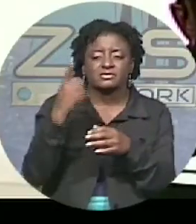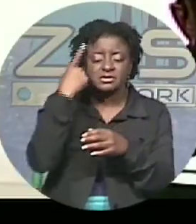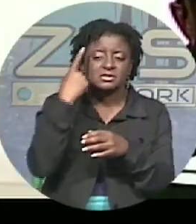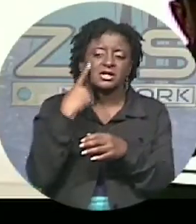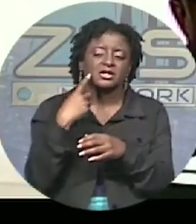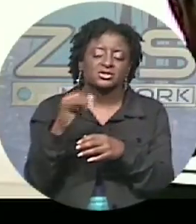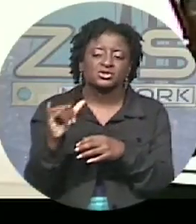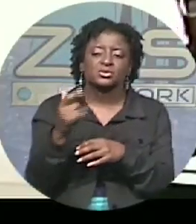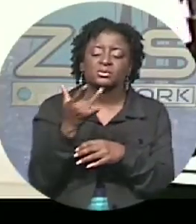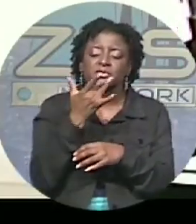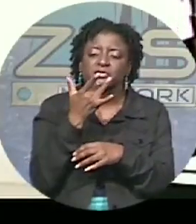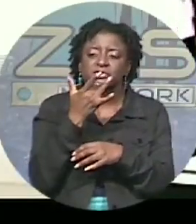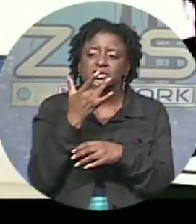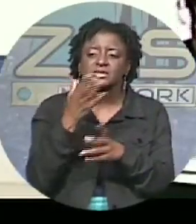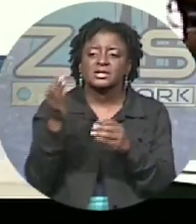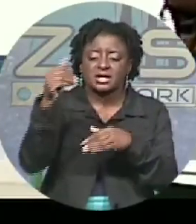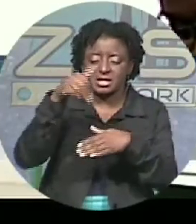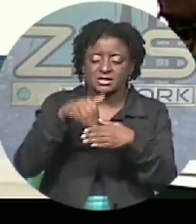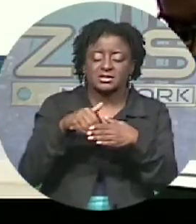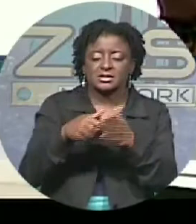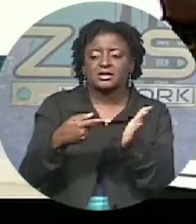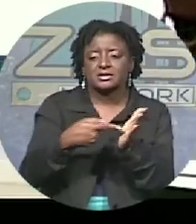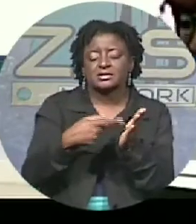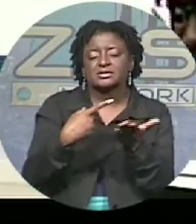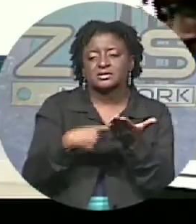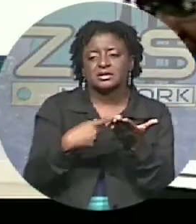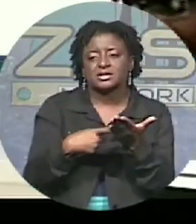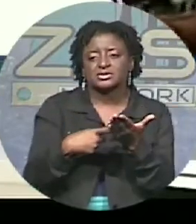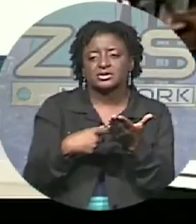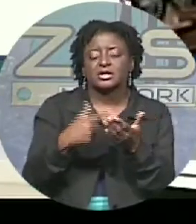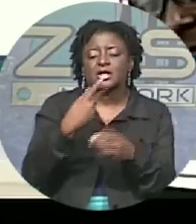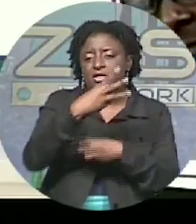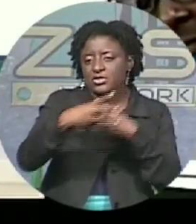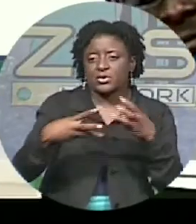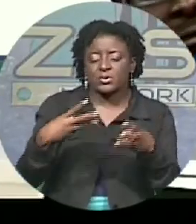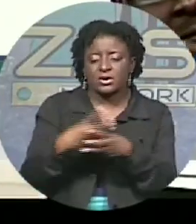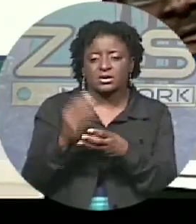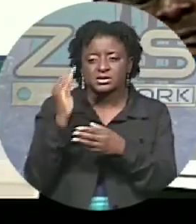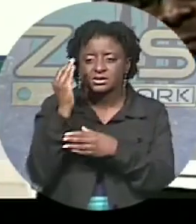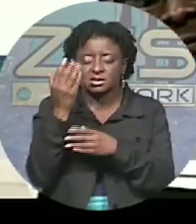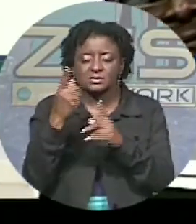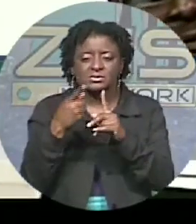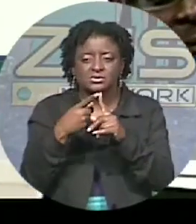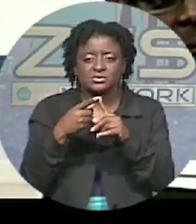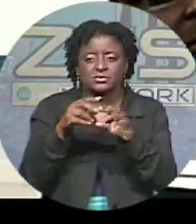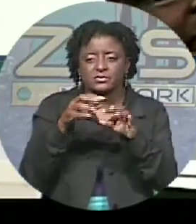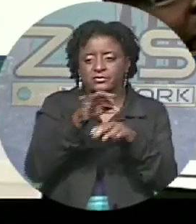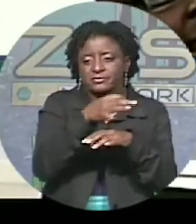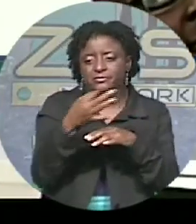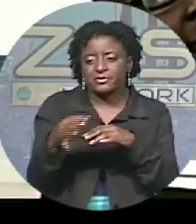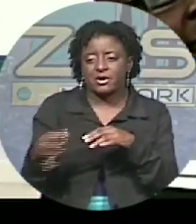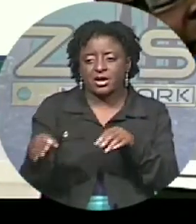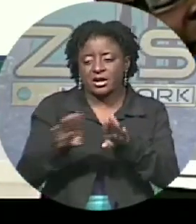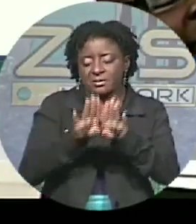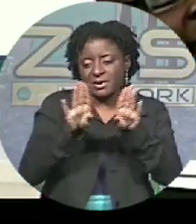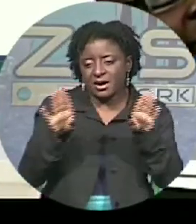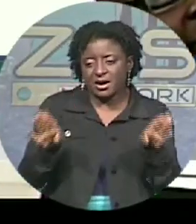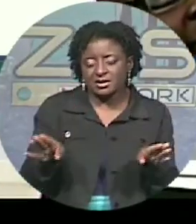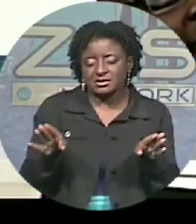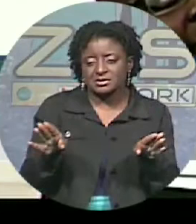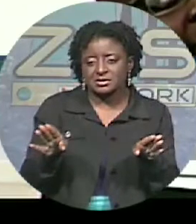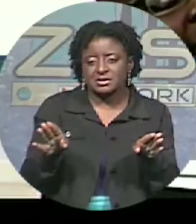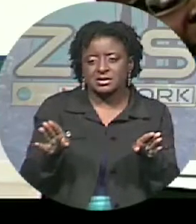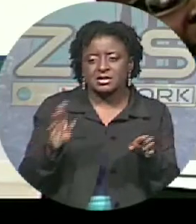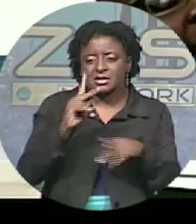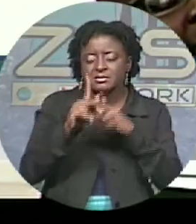world seems to have been collapsing around us as people are clamoring about gays getting married. But where is this